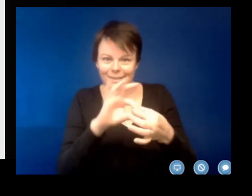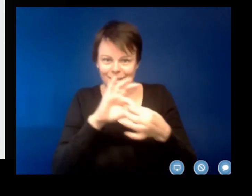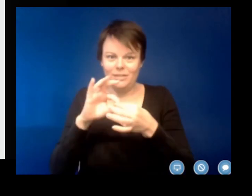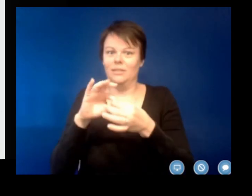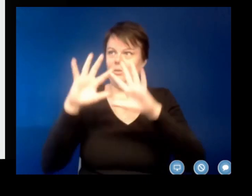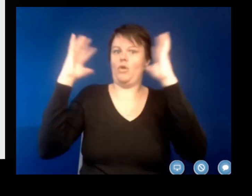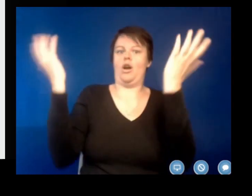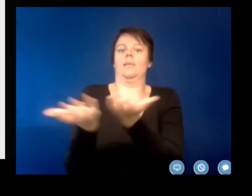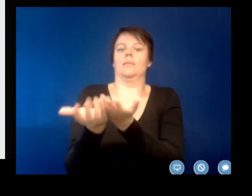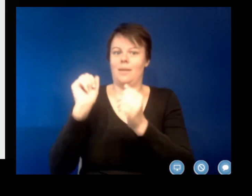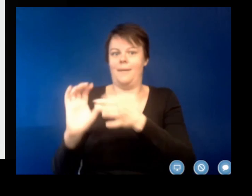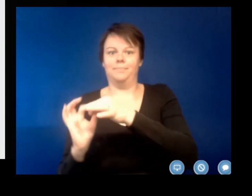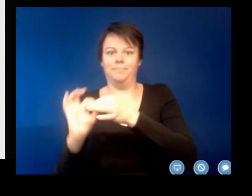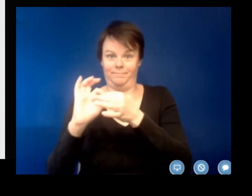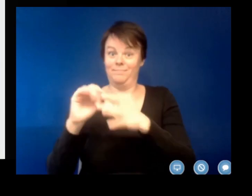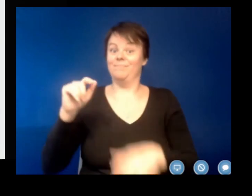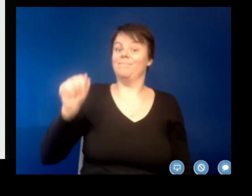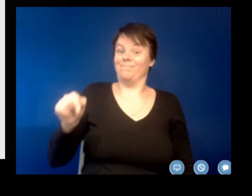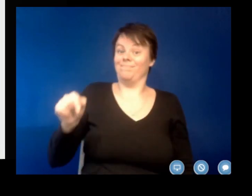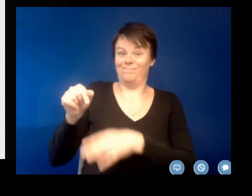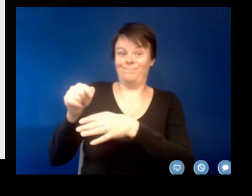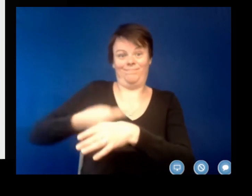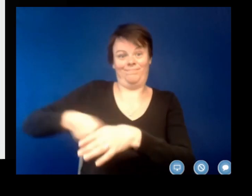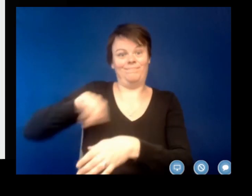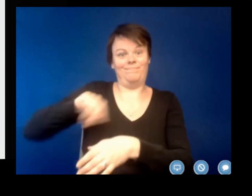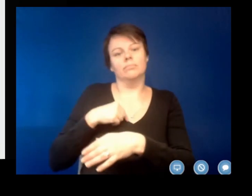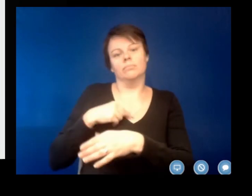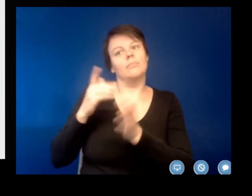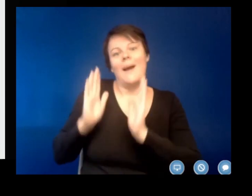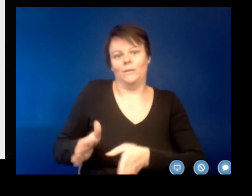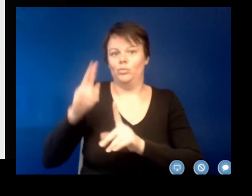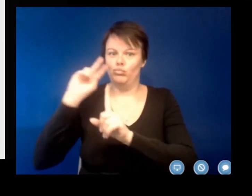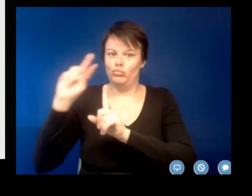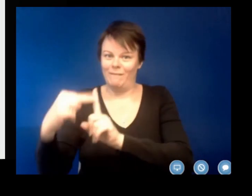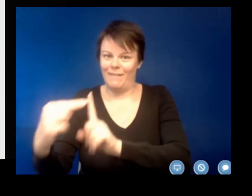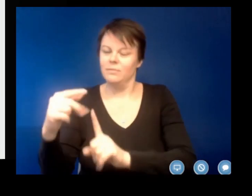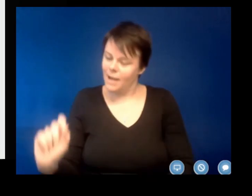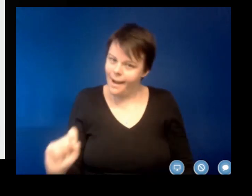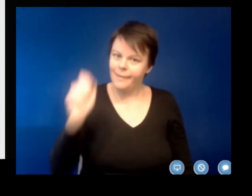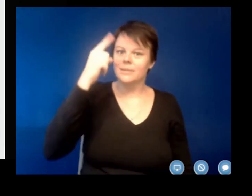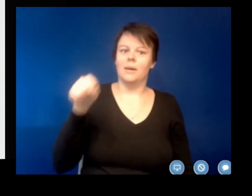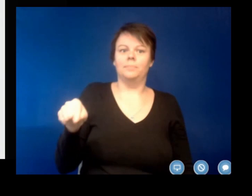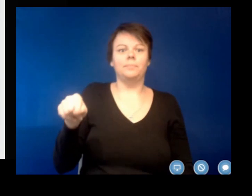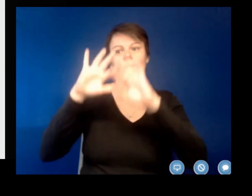interconnectedness world, interconnected world, and therefore we have to reflect the understanding of the world together.